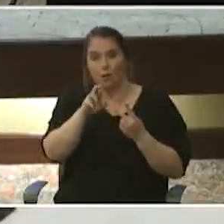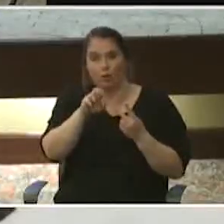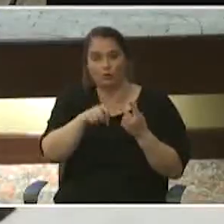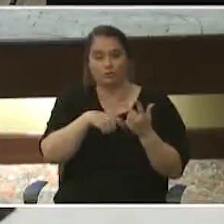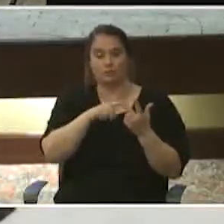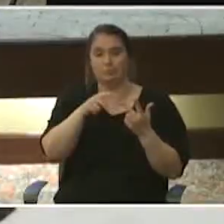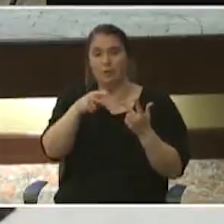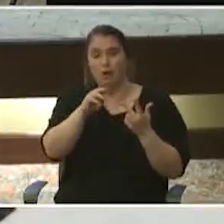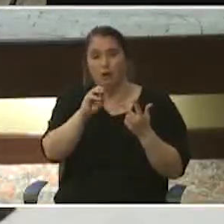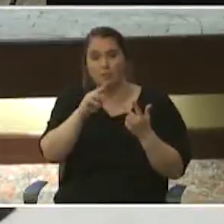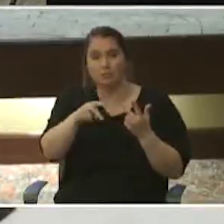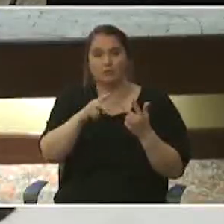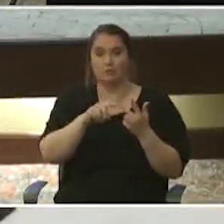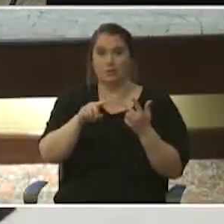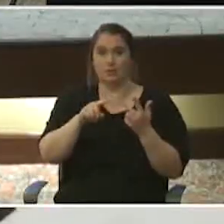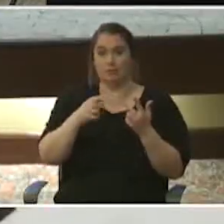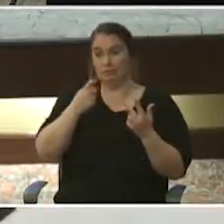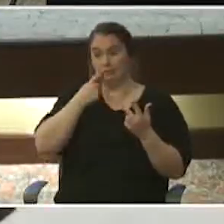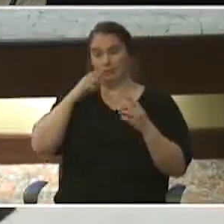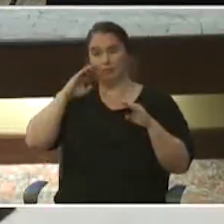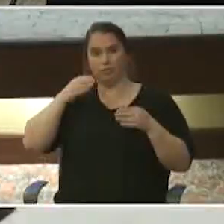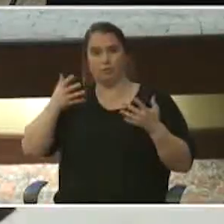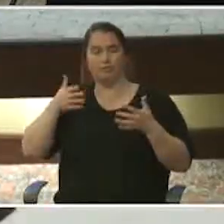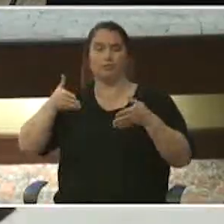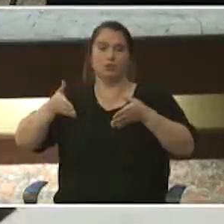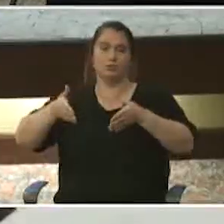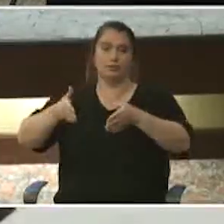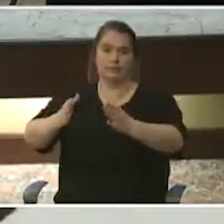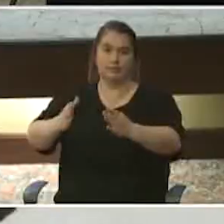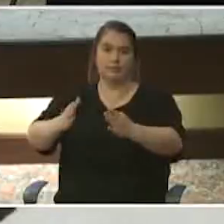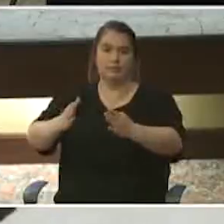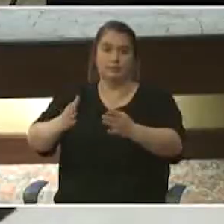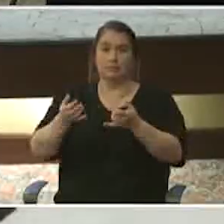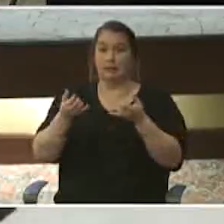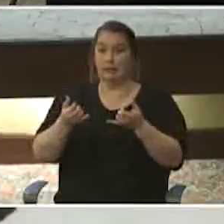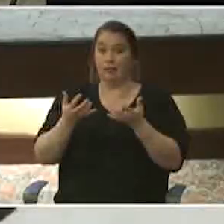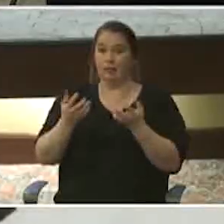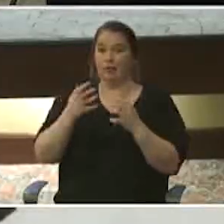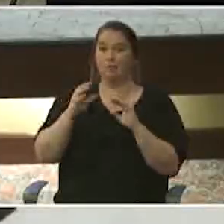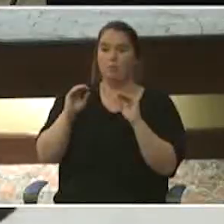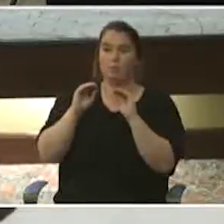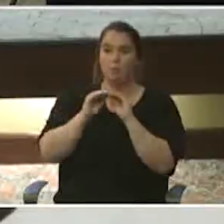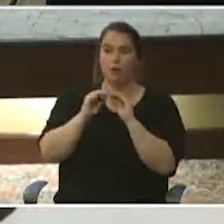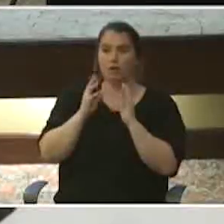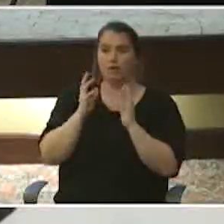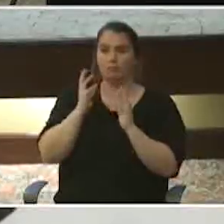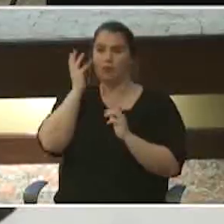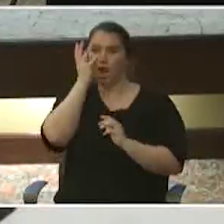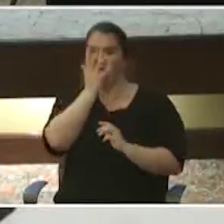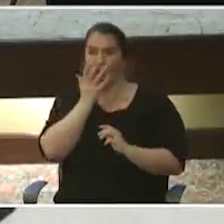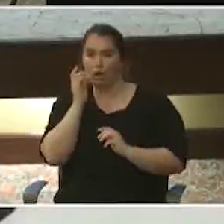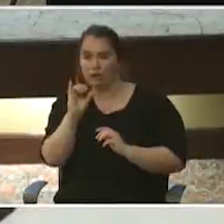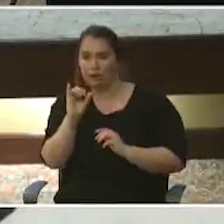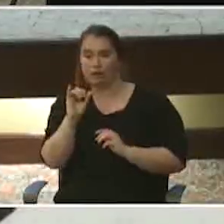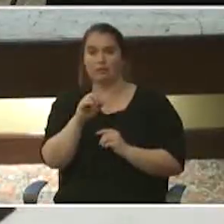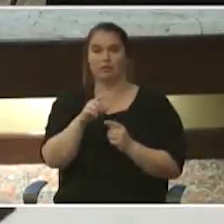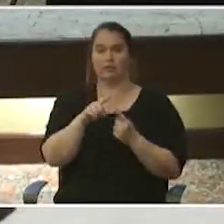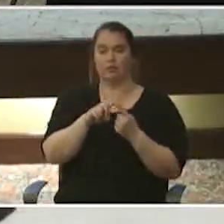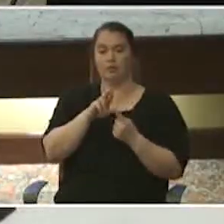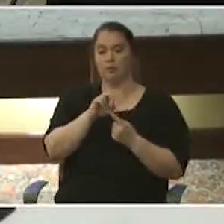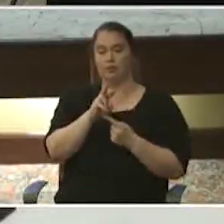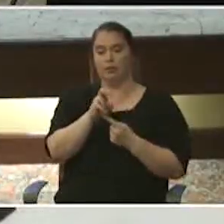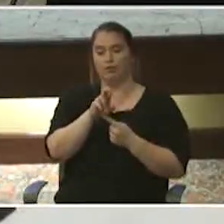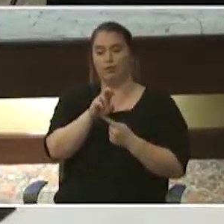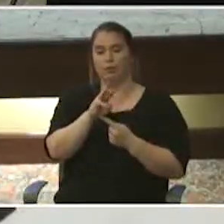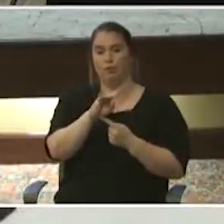on streets. Today, we're talking more about aesthetics, and we'll be talking about the Riverwalk project and the